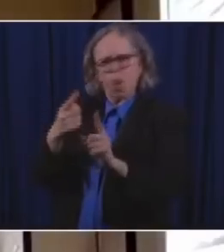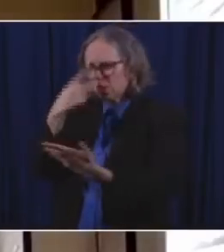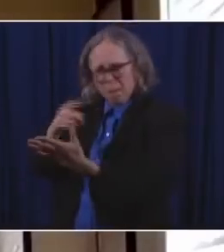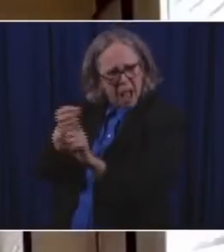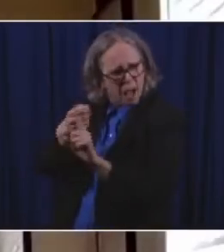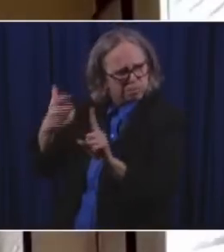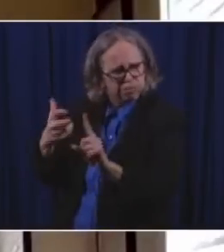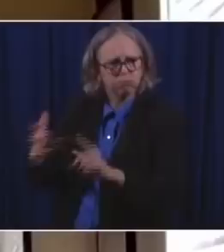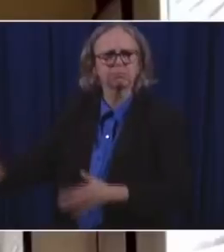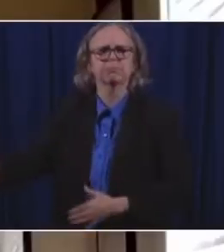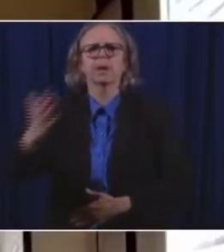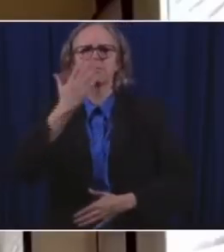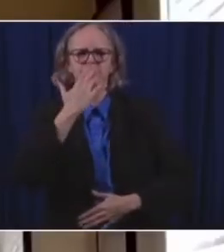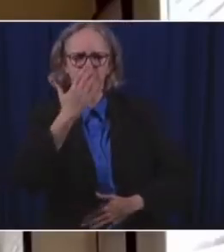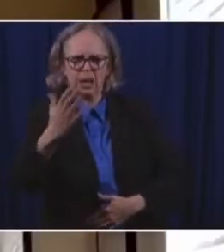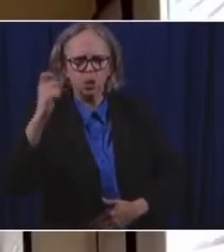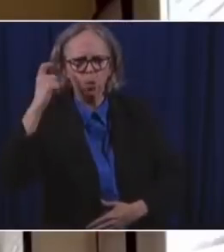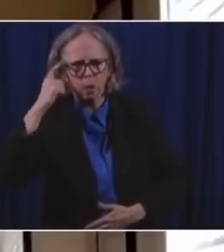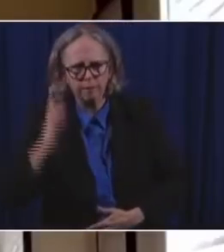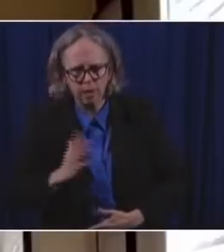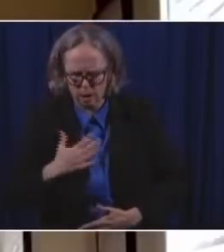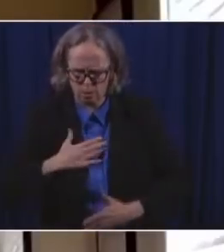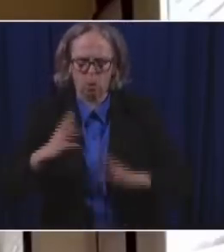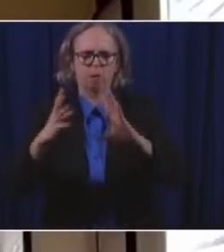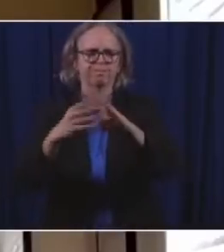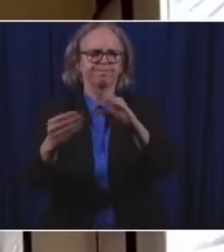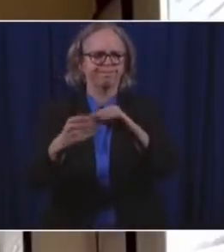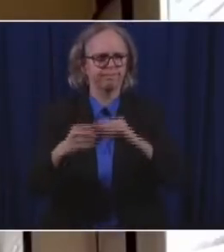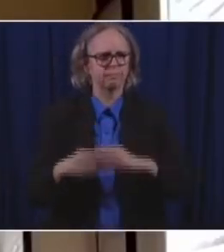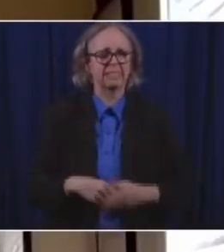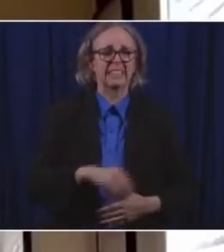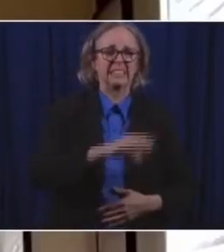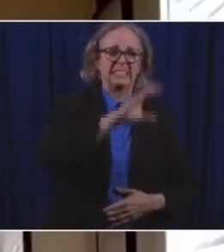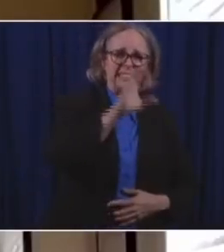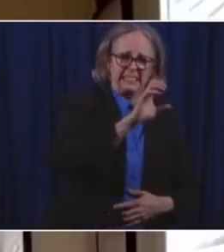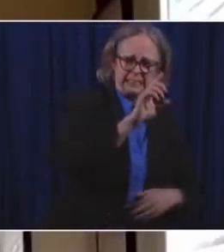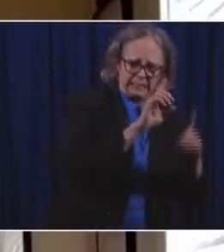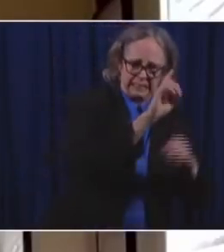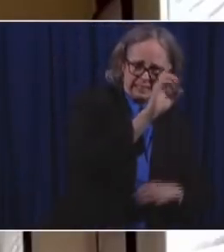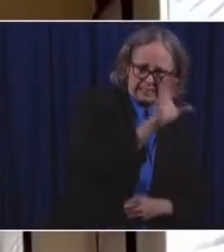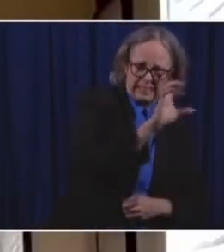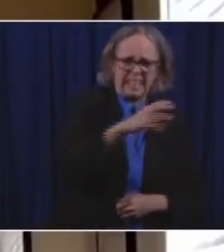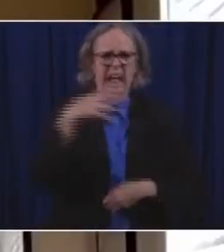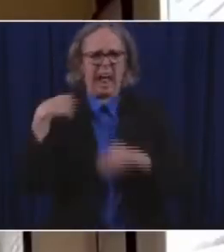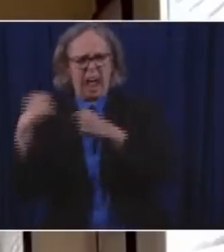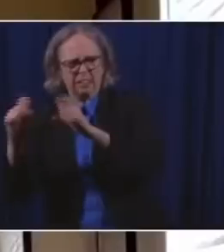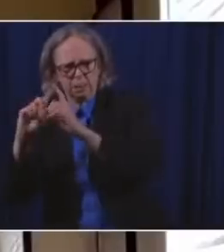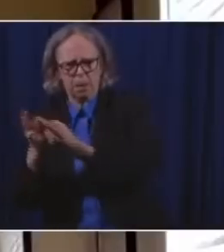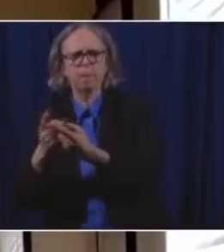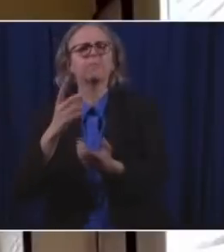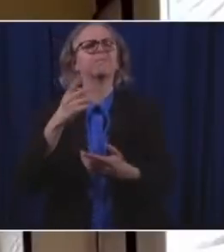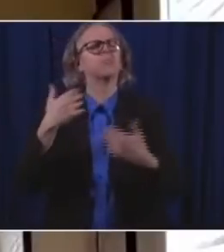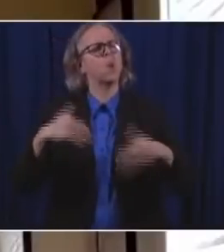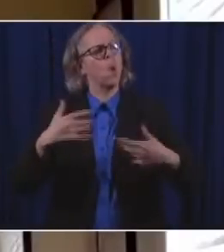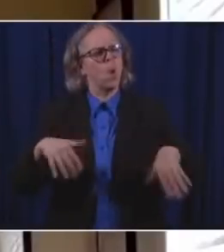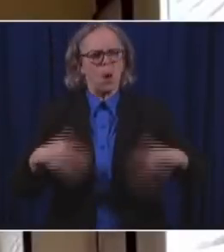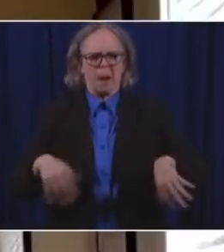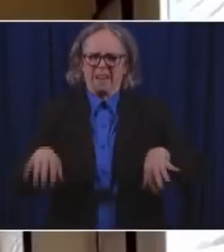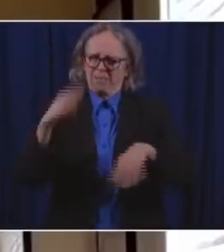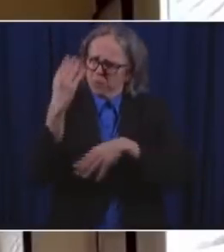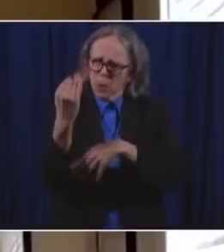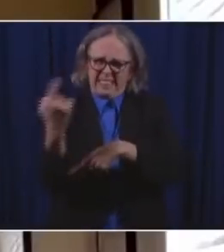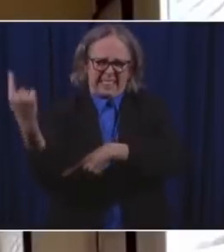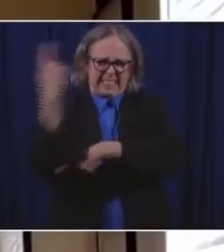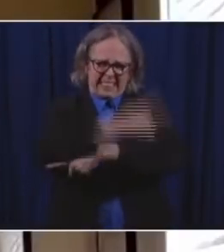Both the CDC and the state health department have recognized how burdensome that 14-day